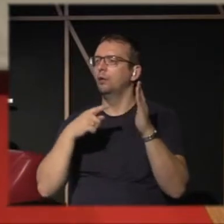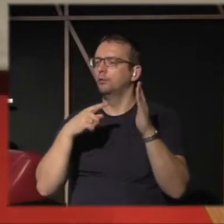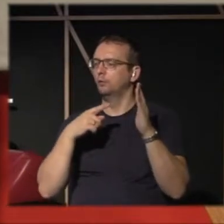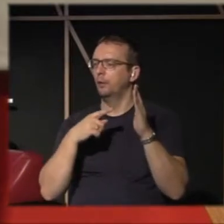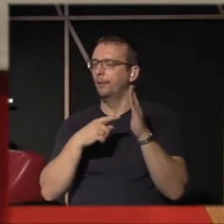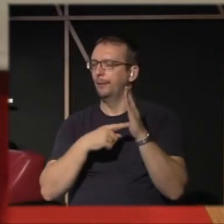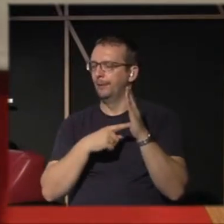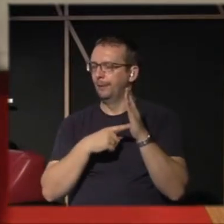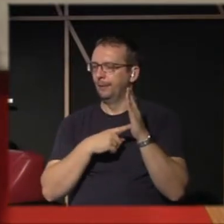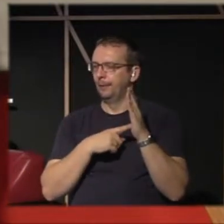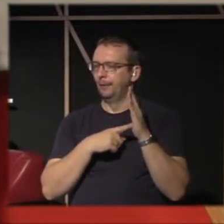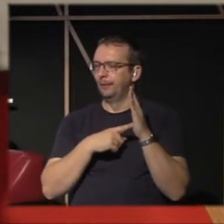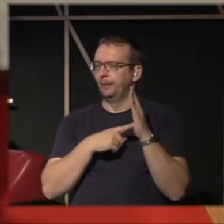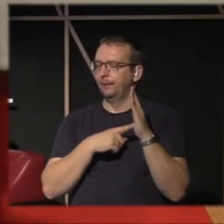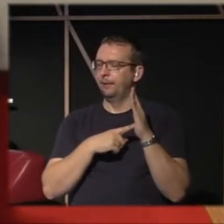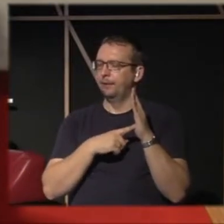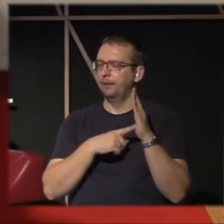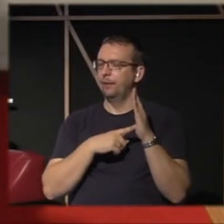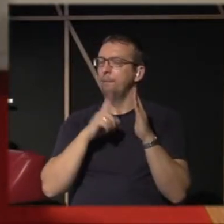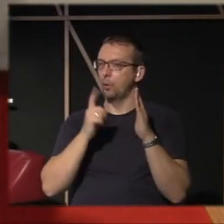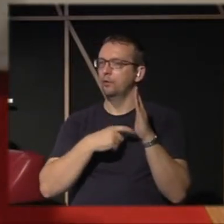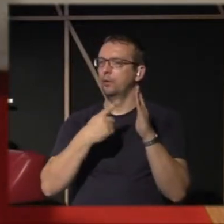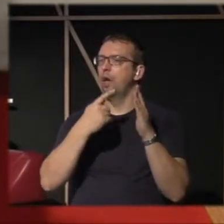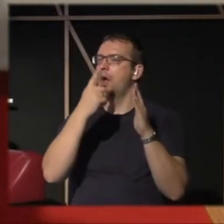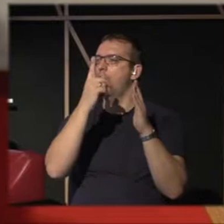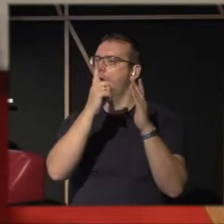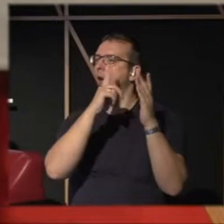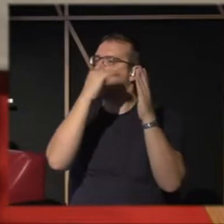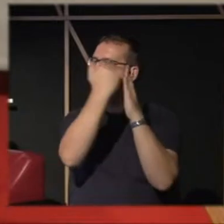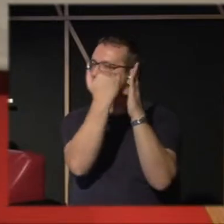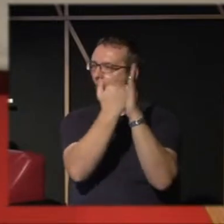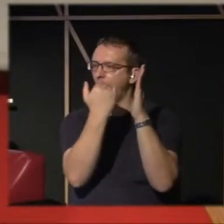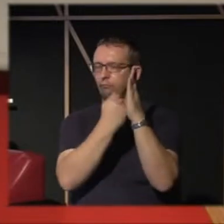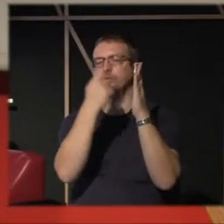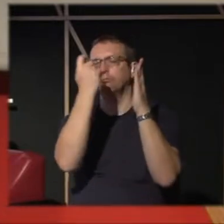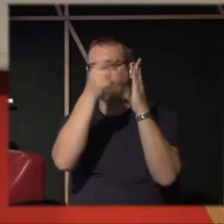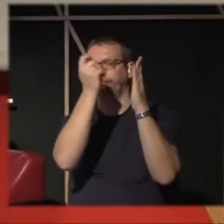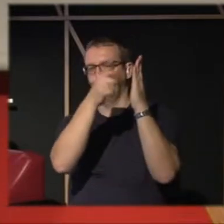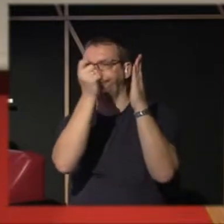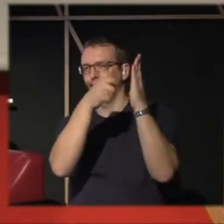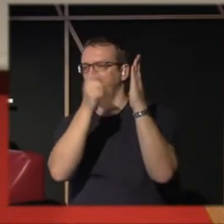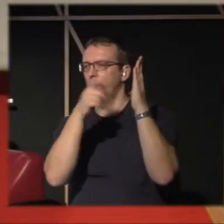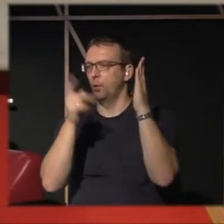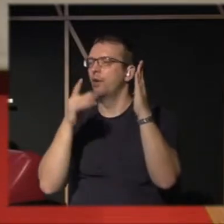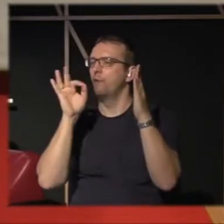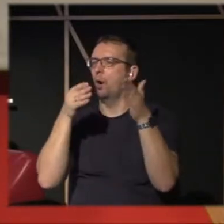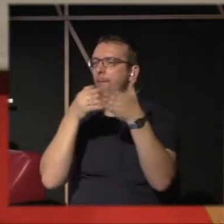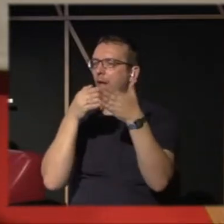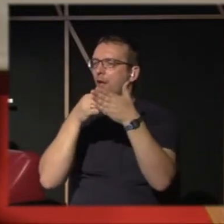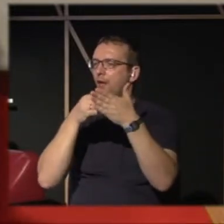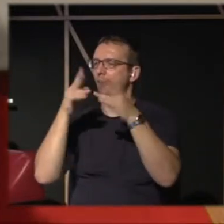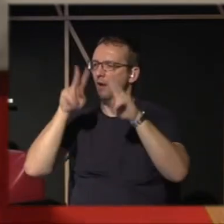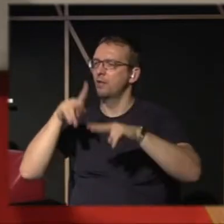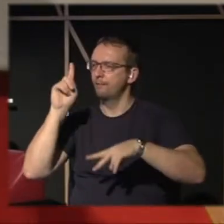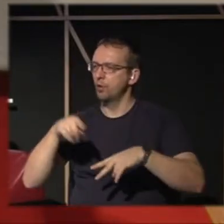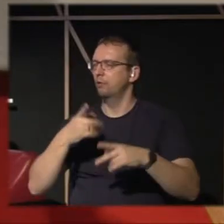colorblind criteria. So this is also a way of spreading the message and raising